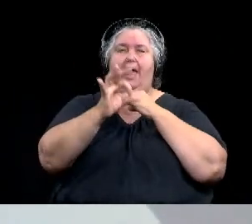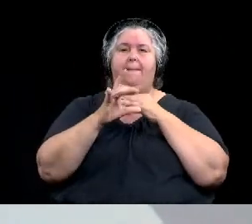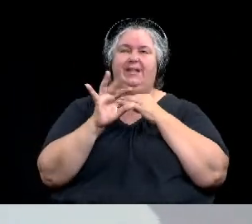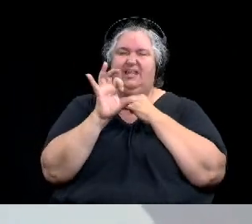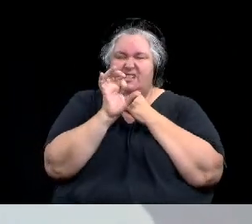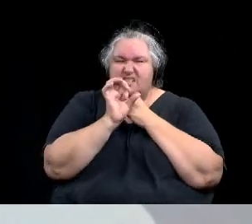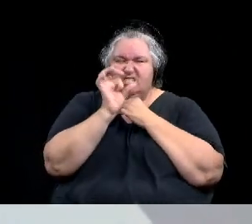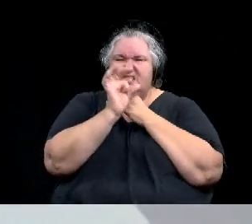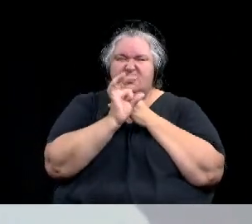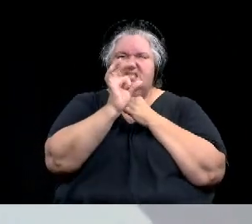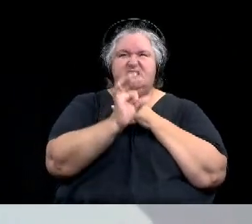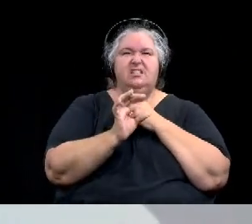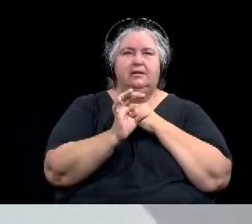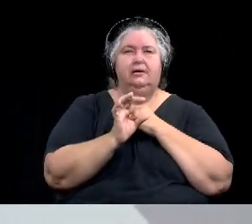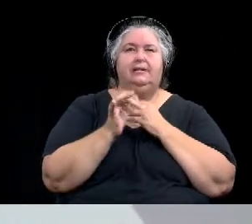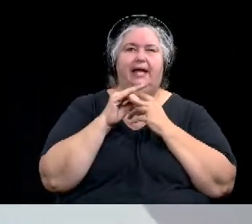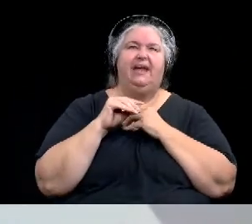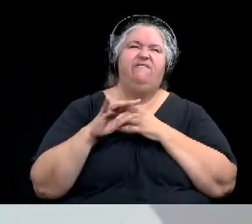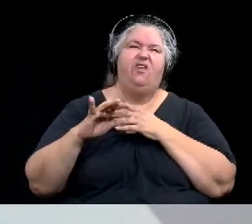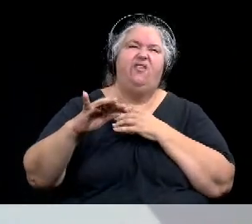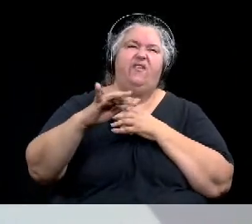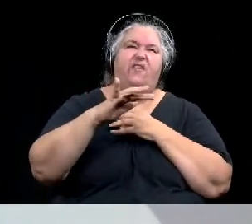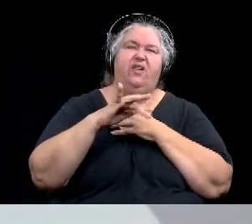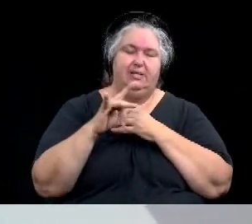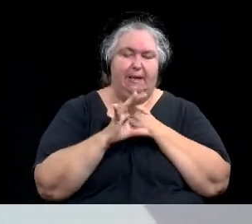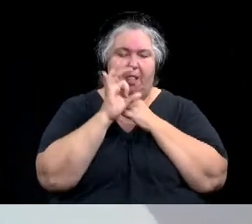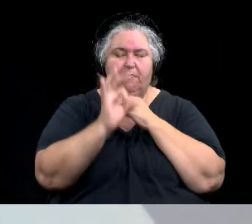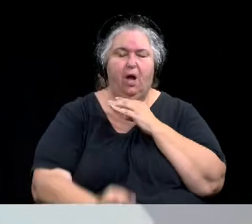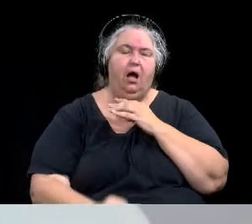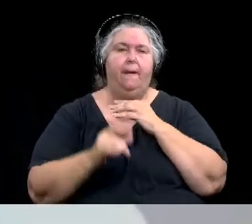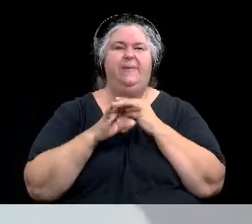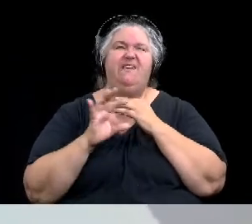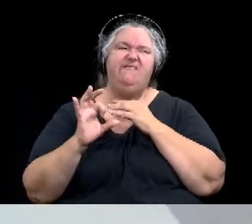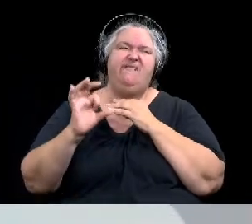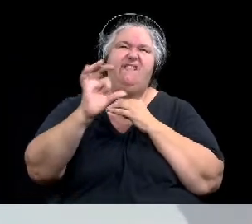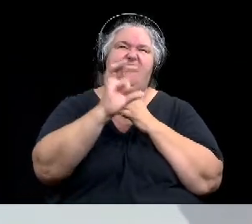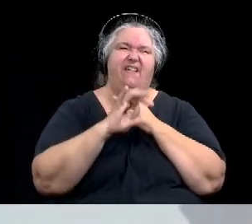aerosolized particles that can float in the air for minutes or even hours.